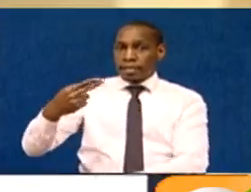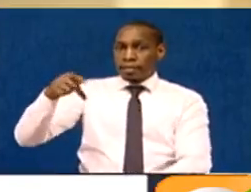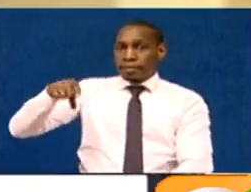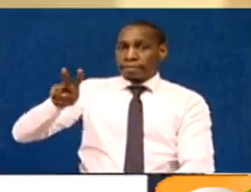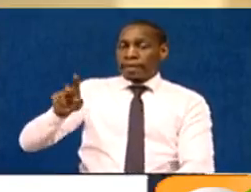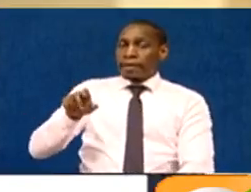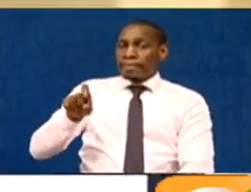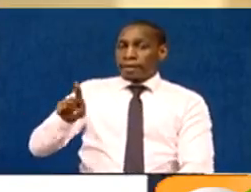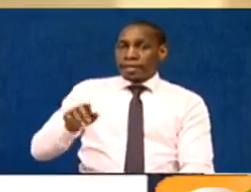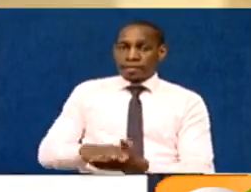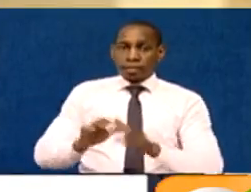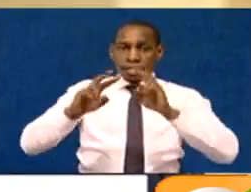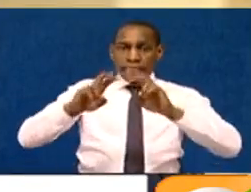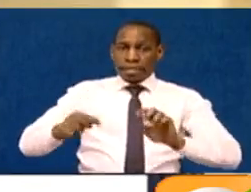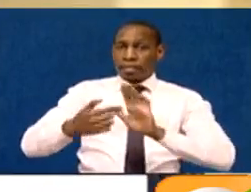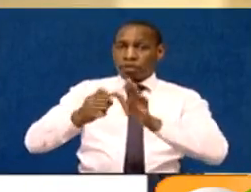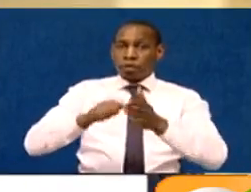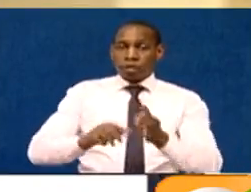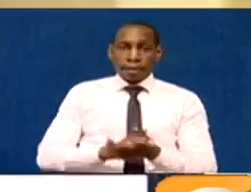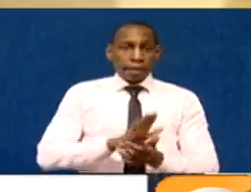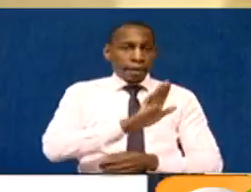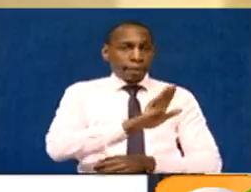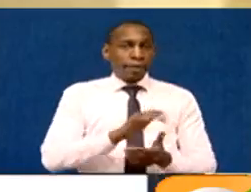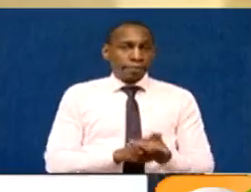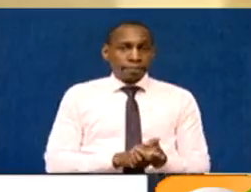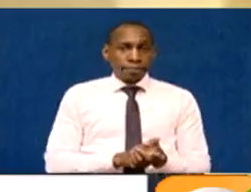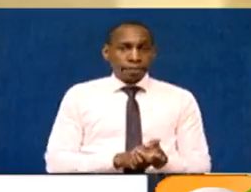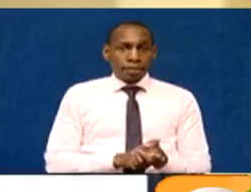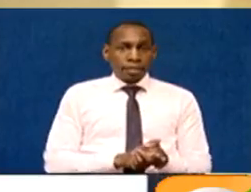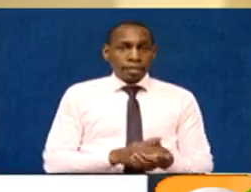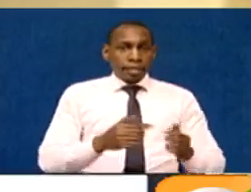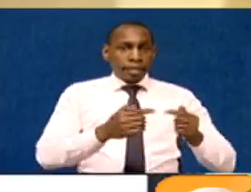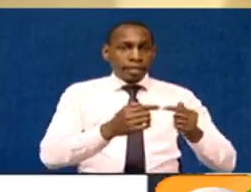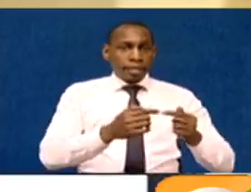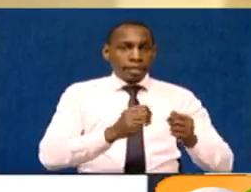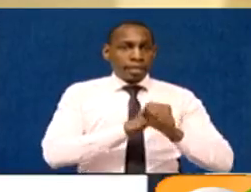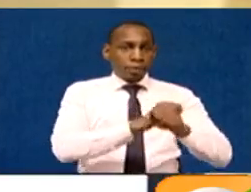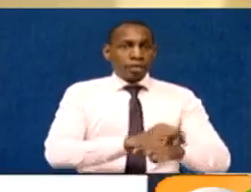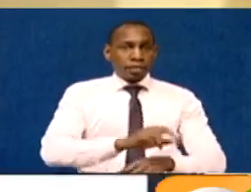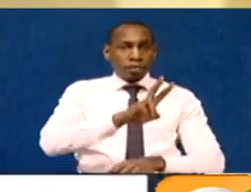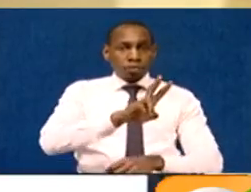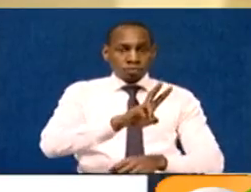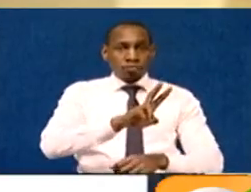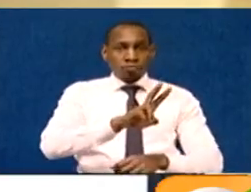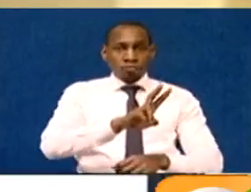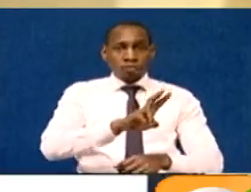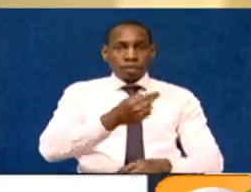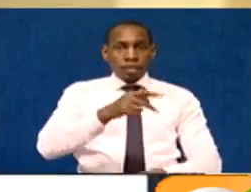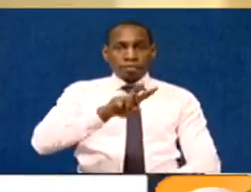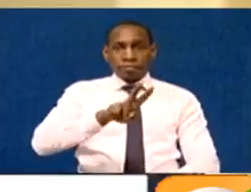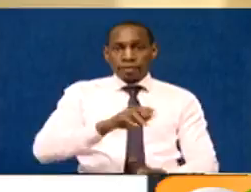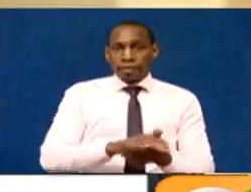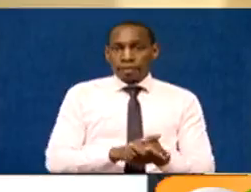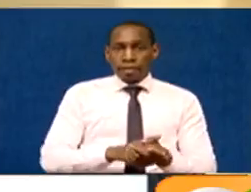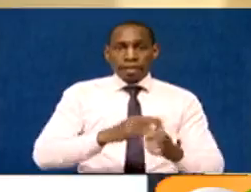virus. So what the study showed, that the one that is protecting against 2 types of the HPV virus, it